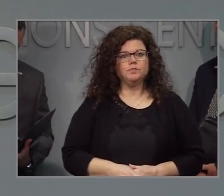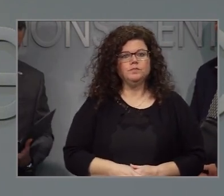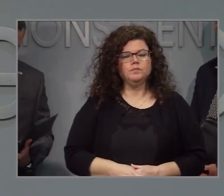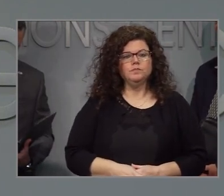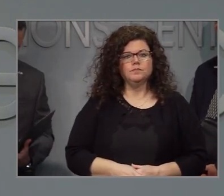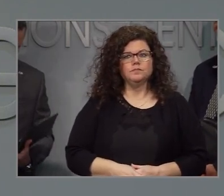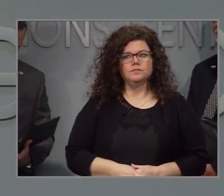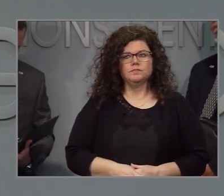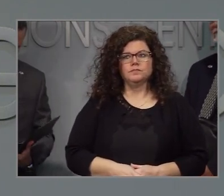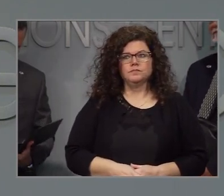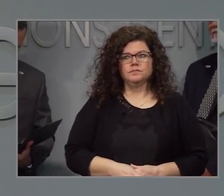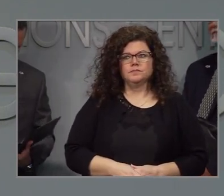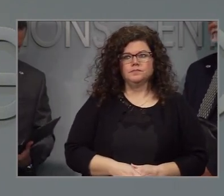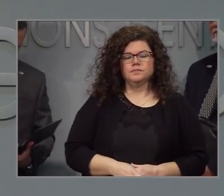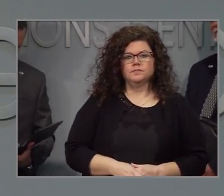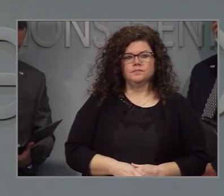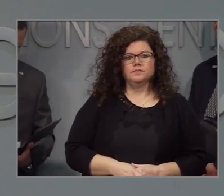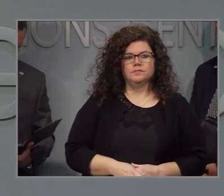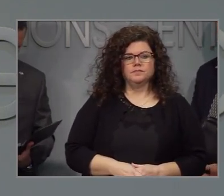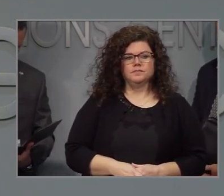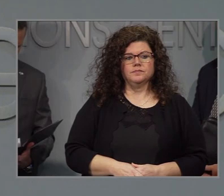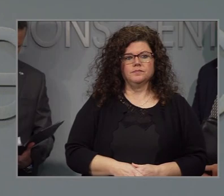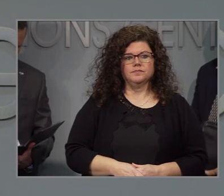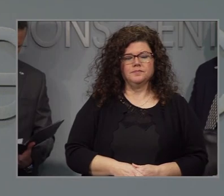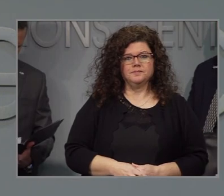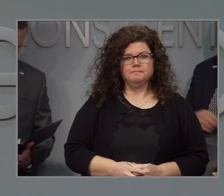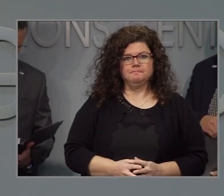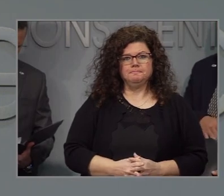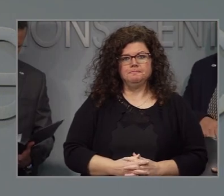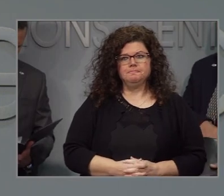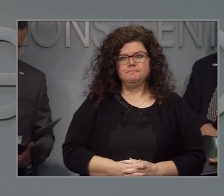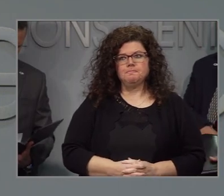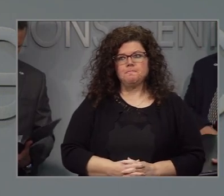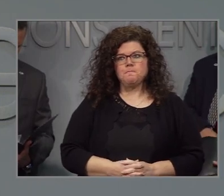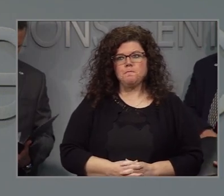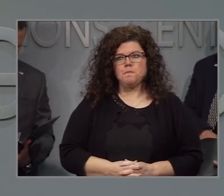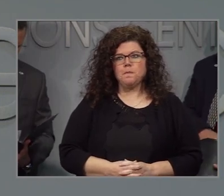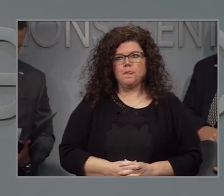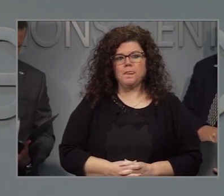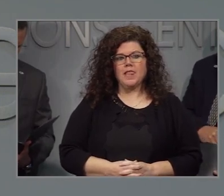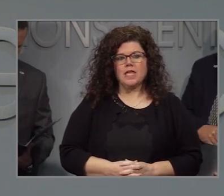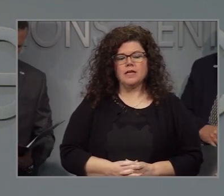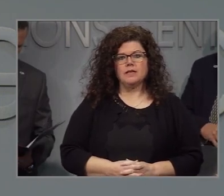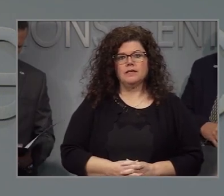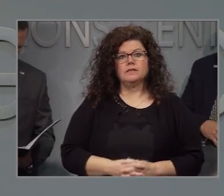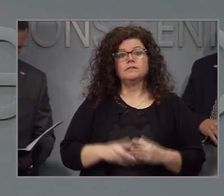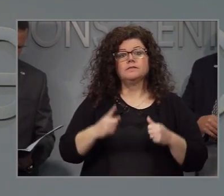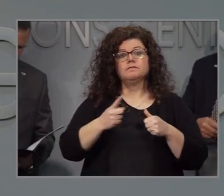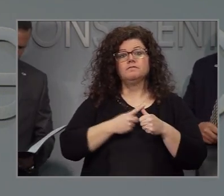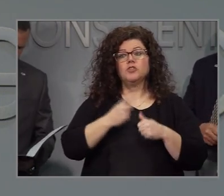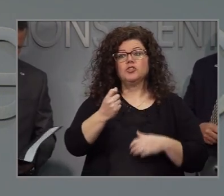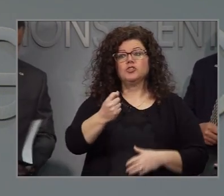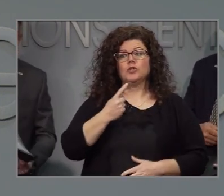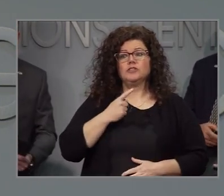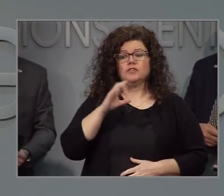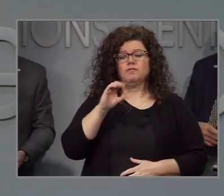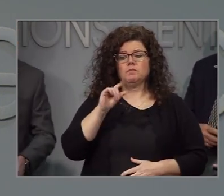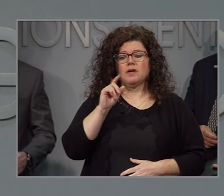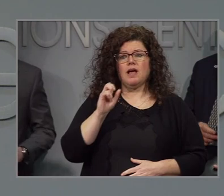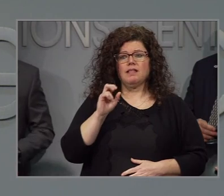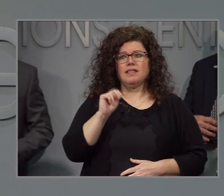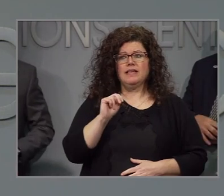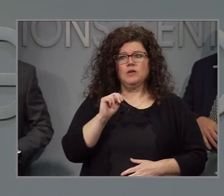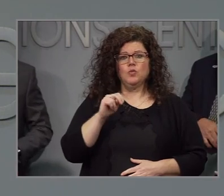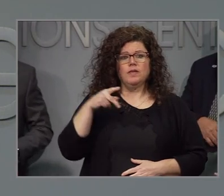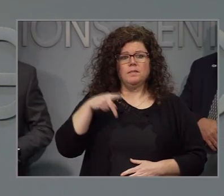Our reporters on the line, please press one if you'd like to ask the question. Our first question will be from Colleen Quigley with